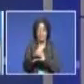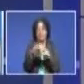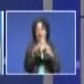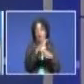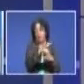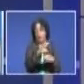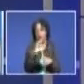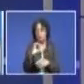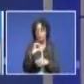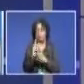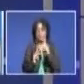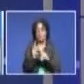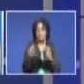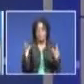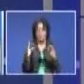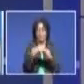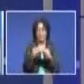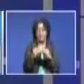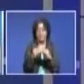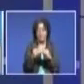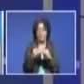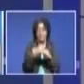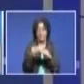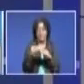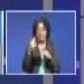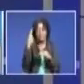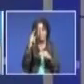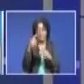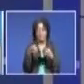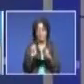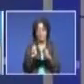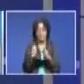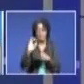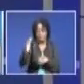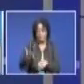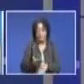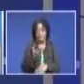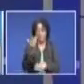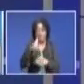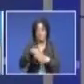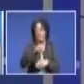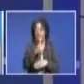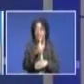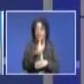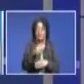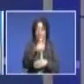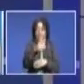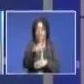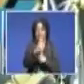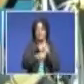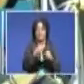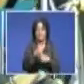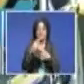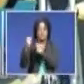at historic Clifford Park, ushering in another 45 years of tradition.